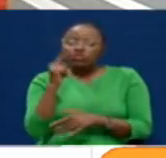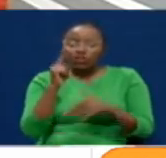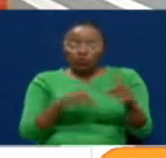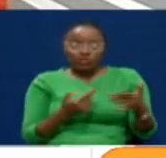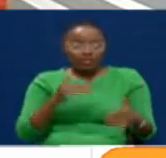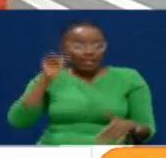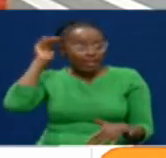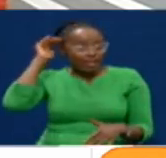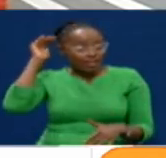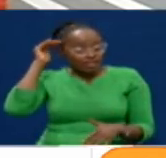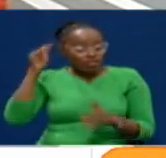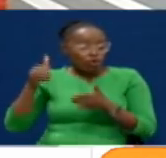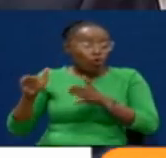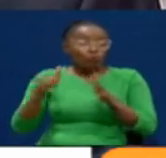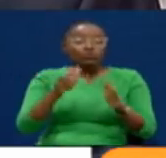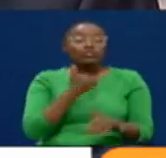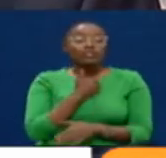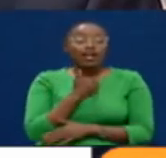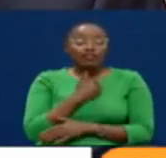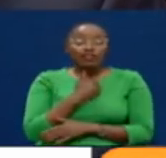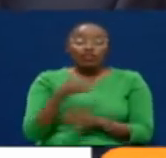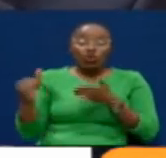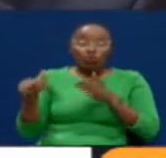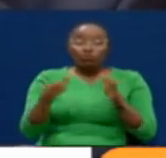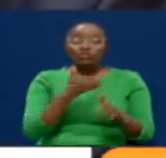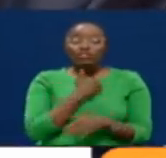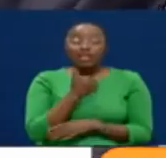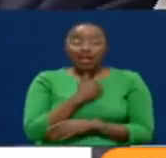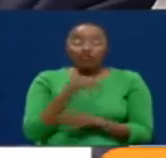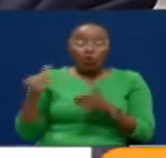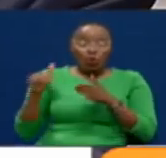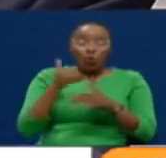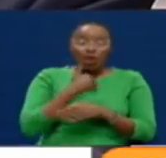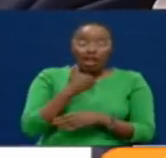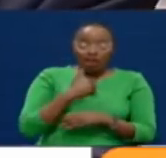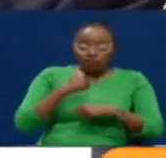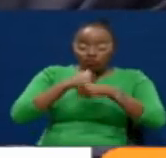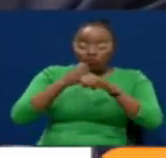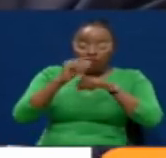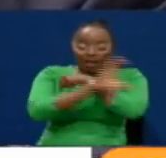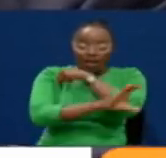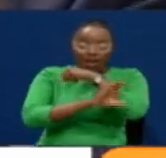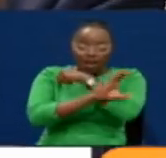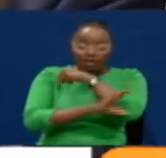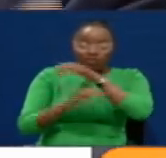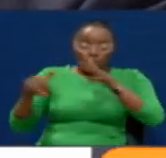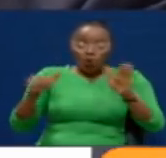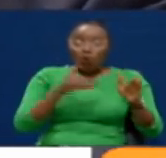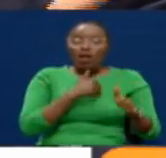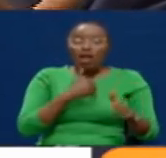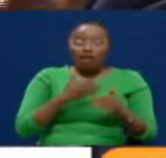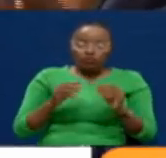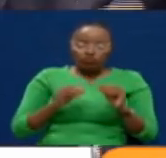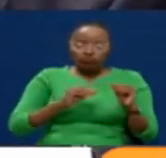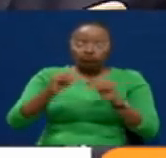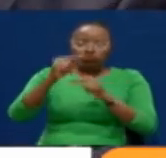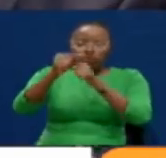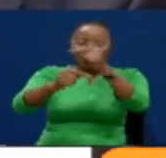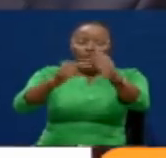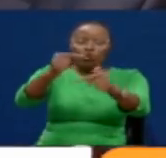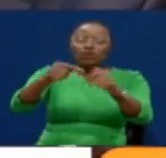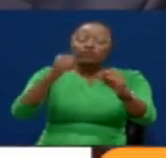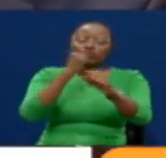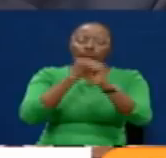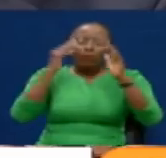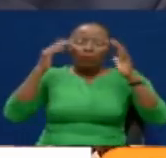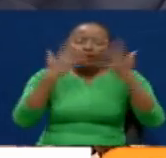listen, you have an opportunity, you have a chance, you have a way to make this country, you have a way to go forward and do great things